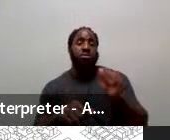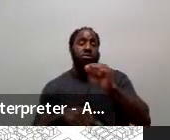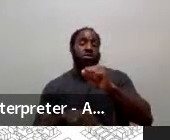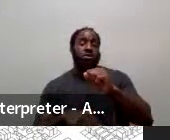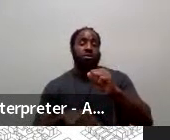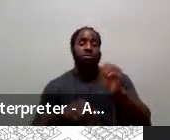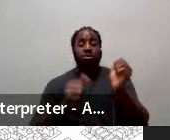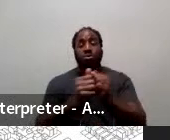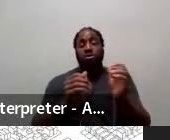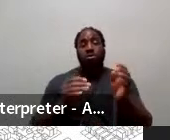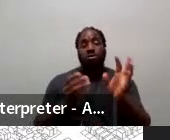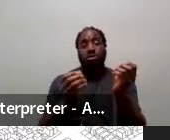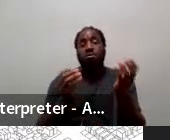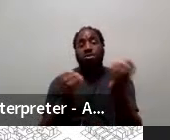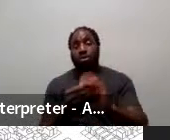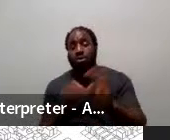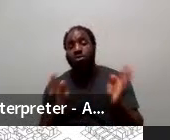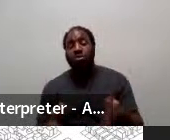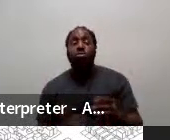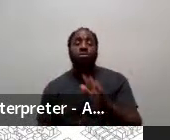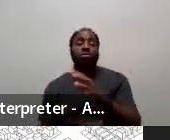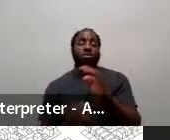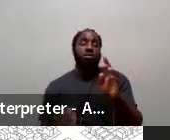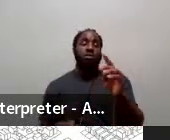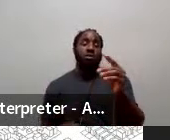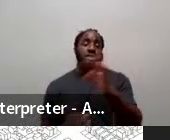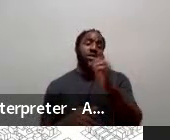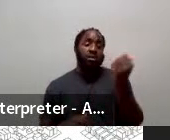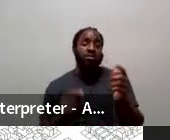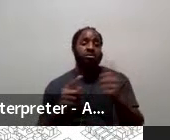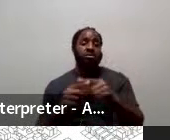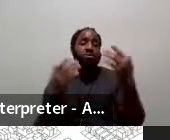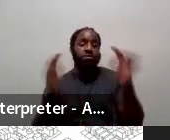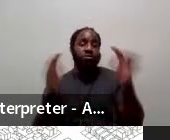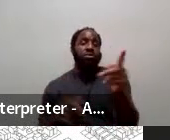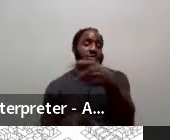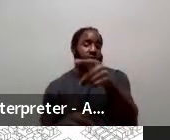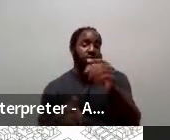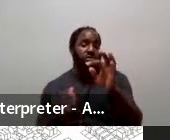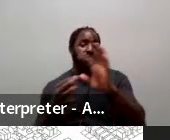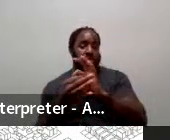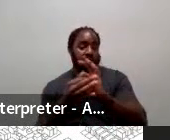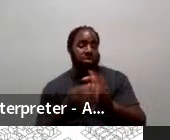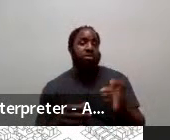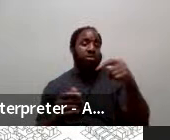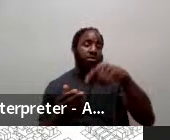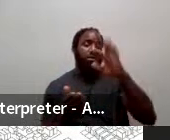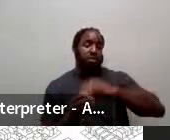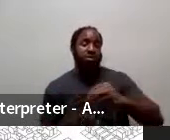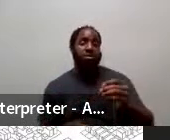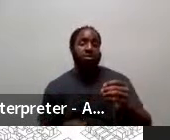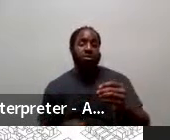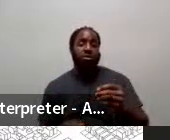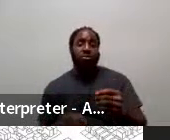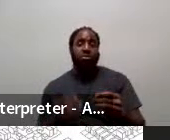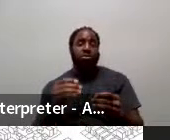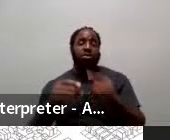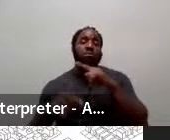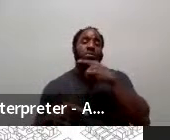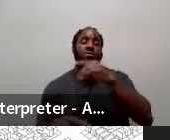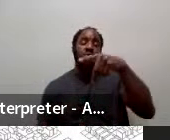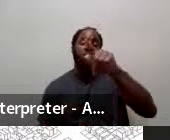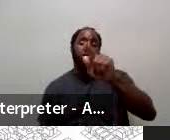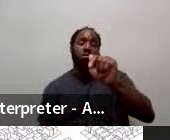property owners, the MTA, and others to complete those connections. This includes a vision for a public plaza on the west